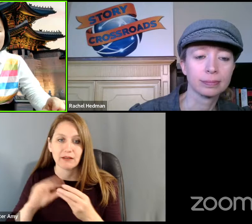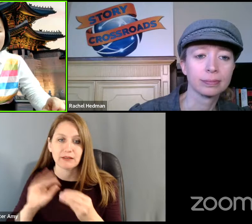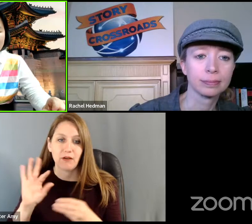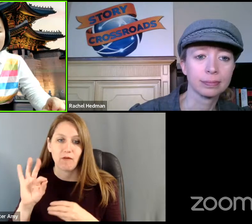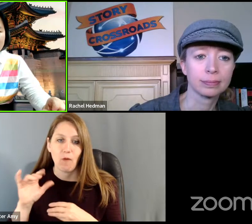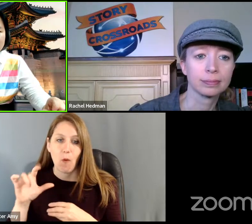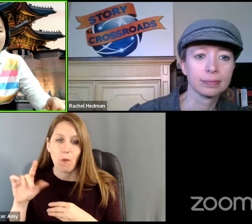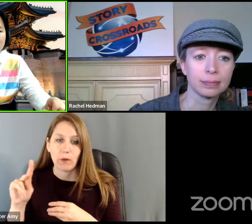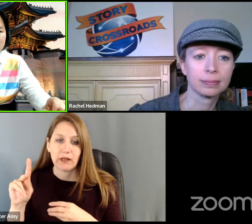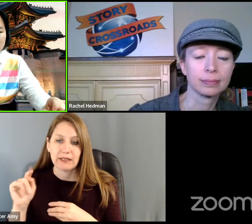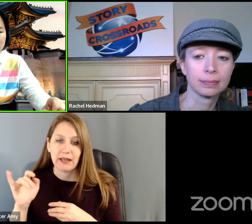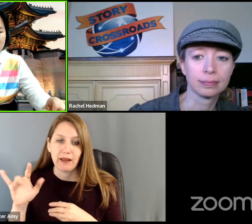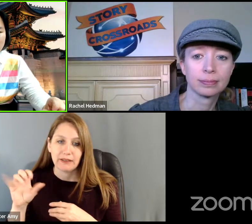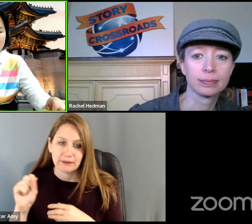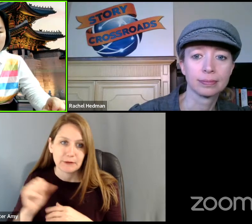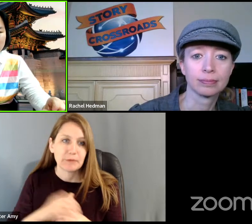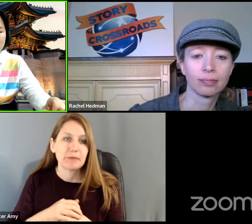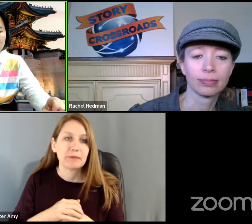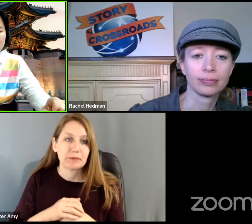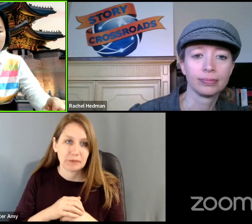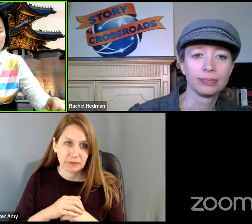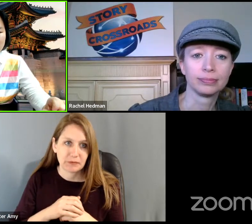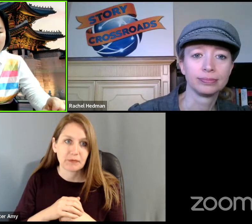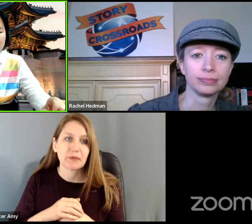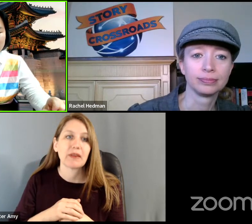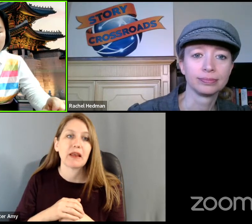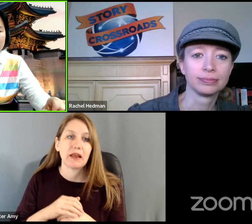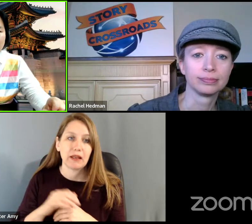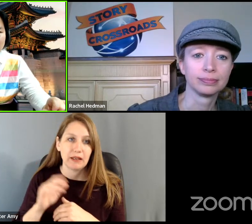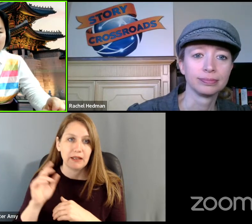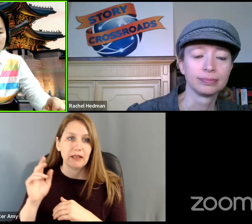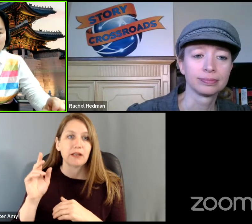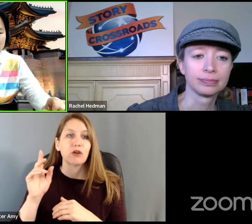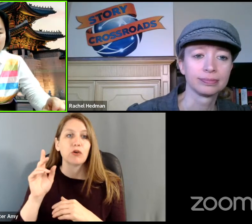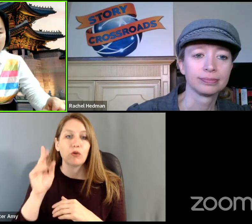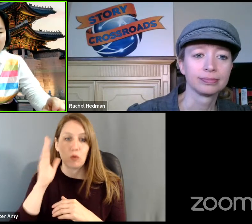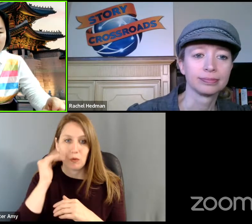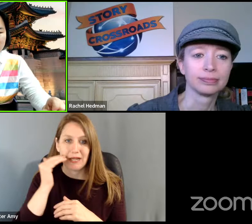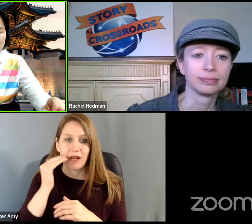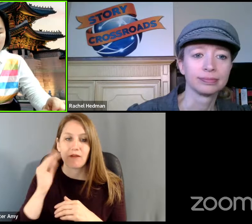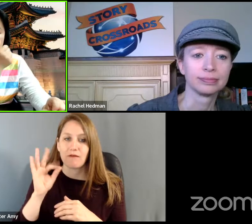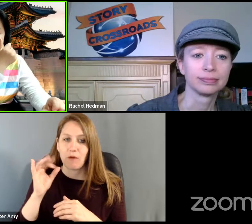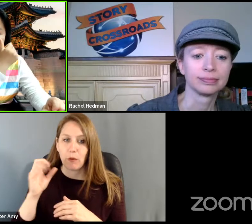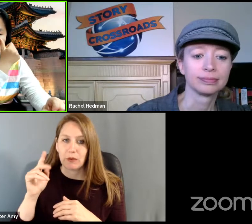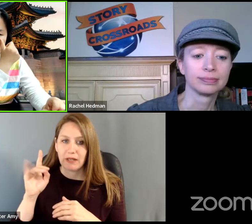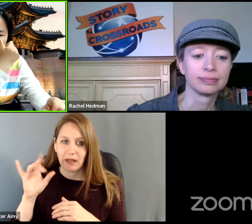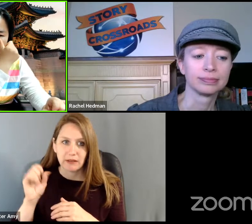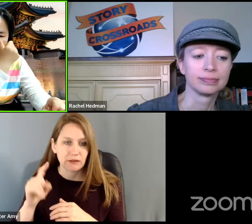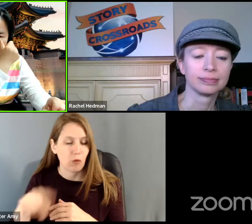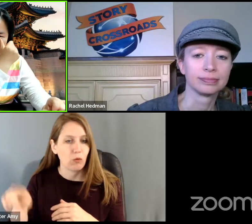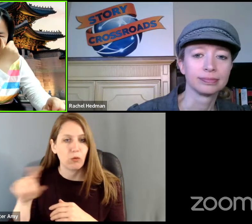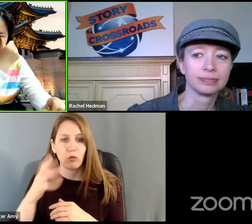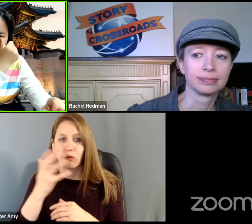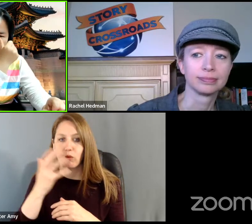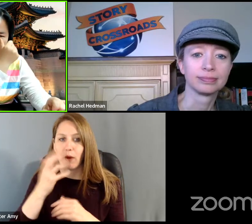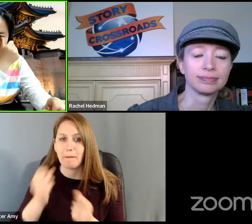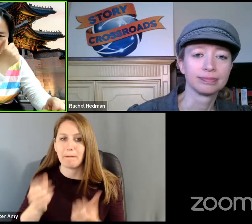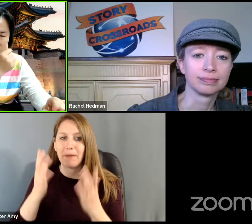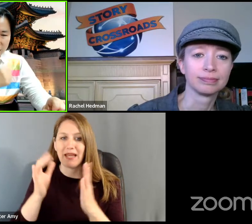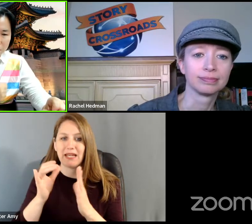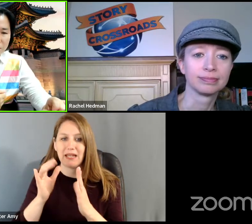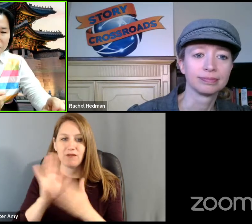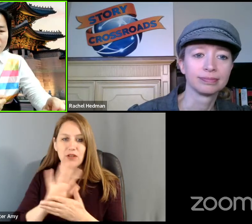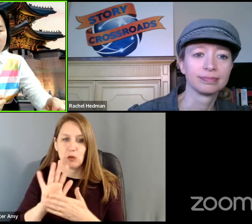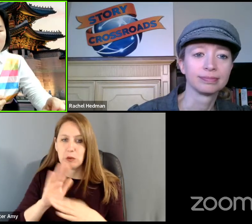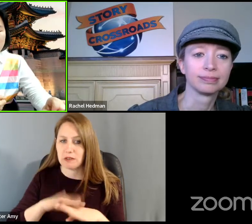too. Enter K-story or Korean folktale and such. There are tons of videos.